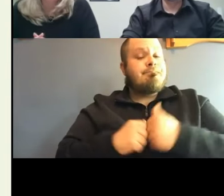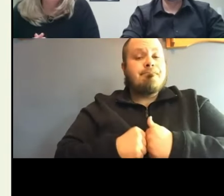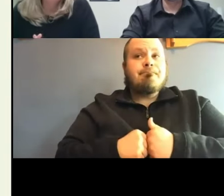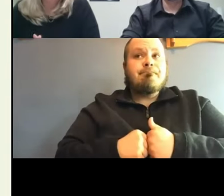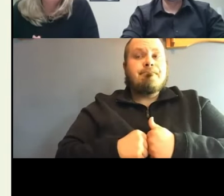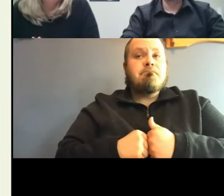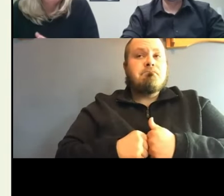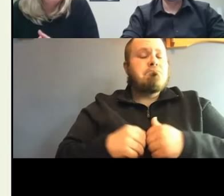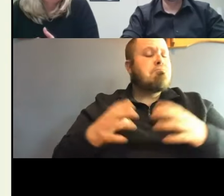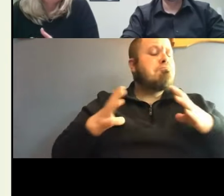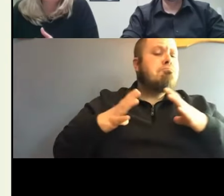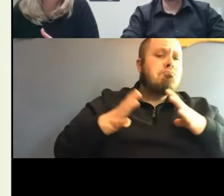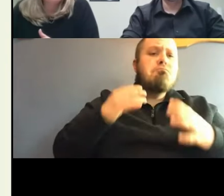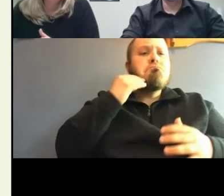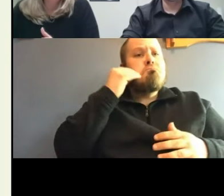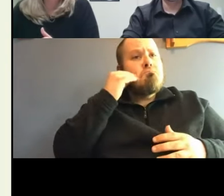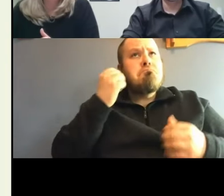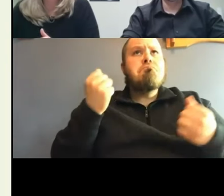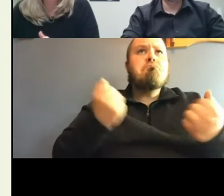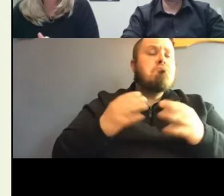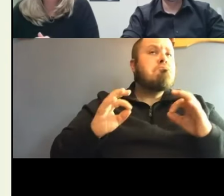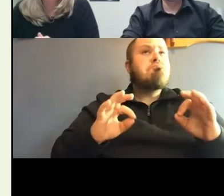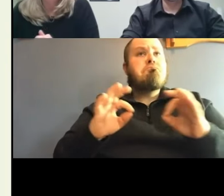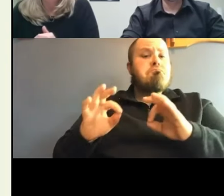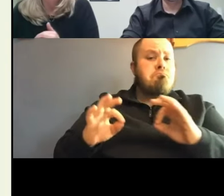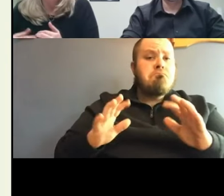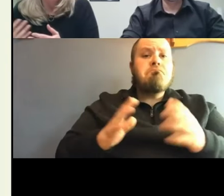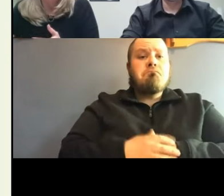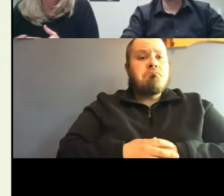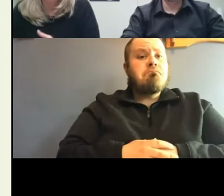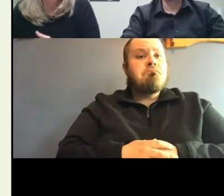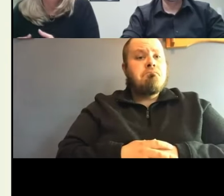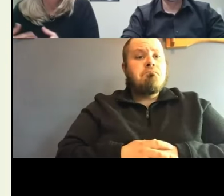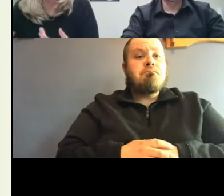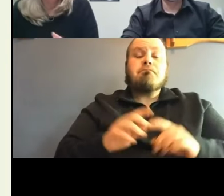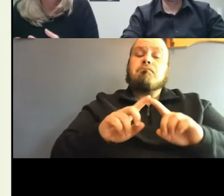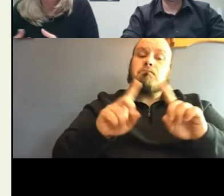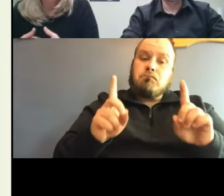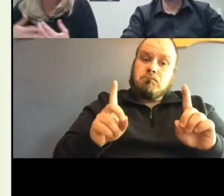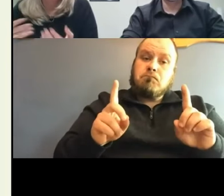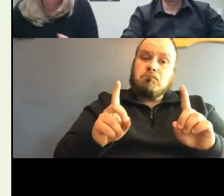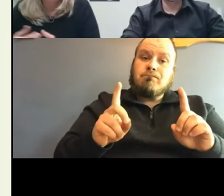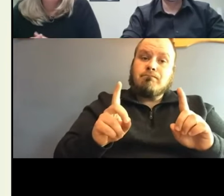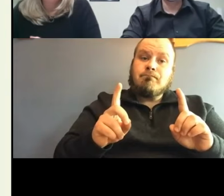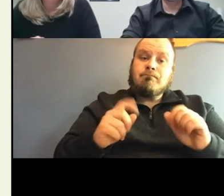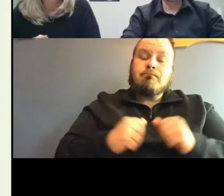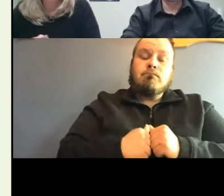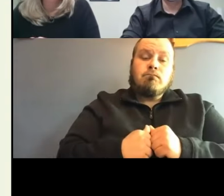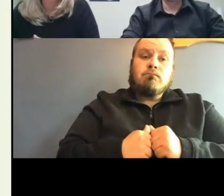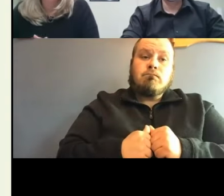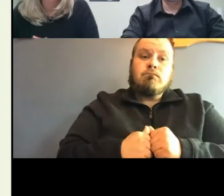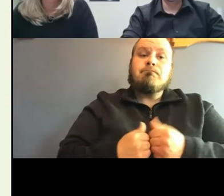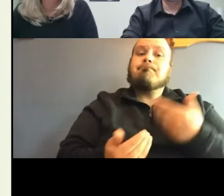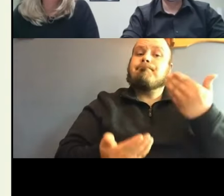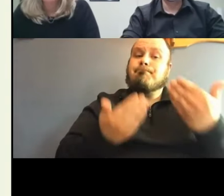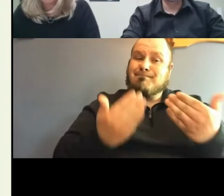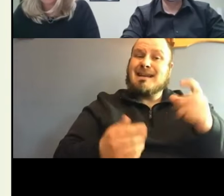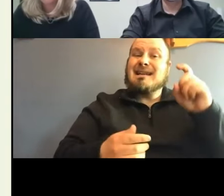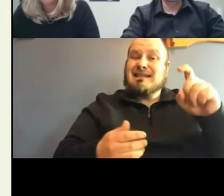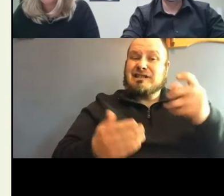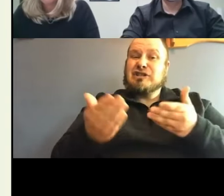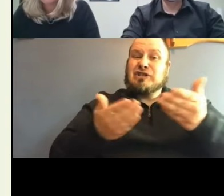at home and everything's good and they're well cared for. However, eventually they may need